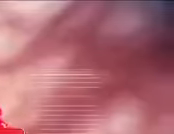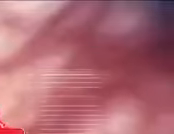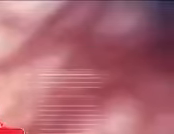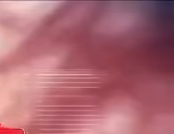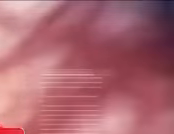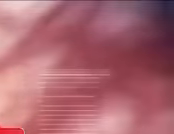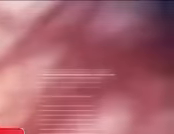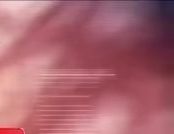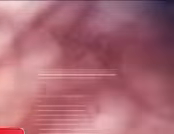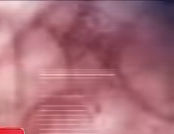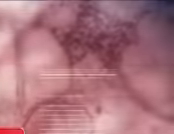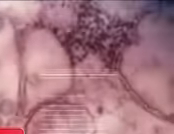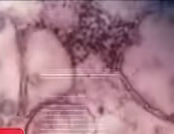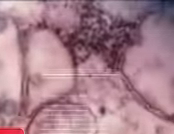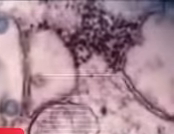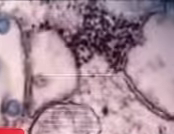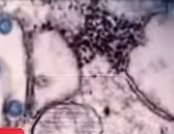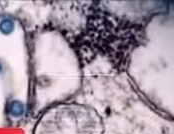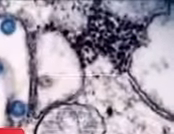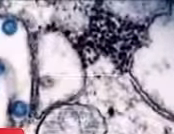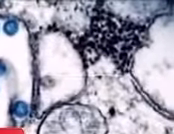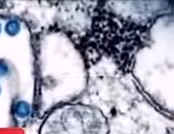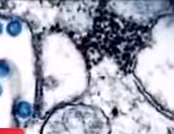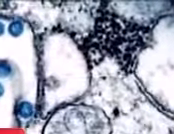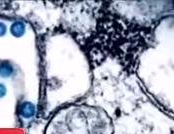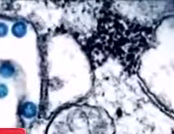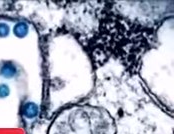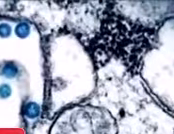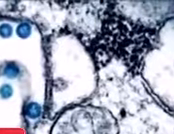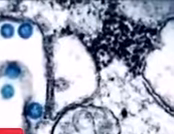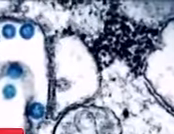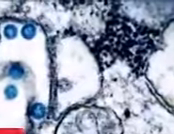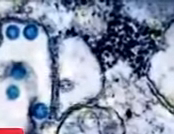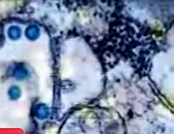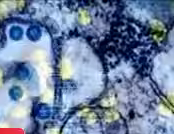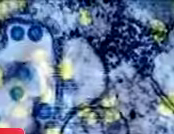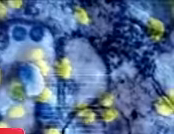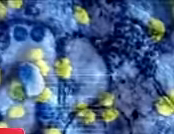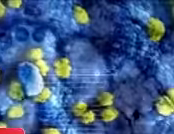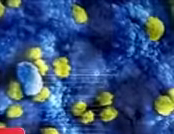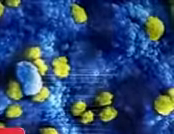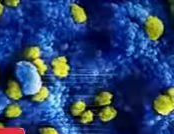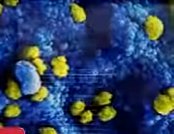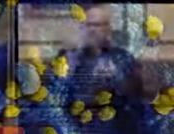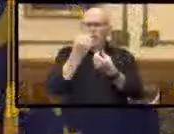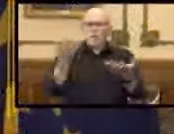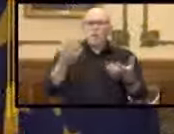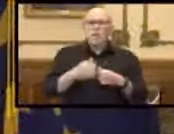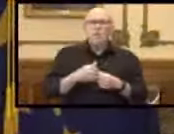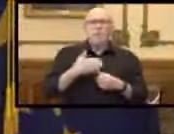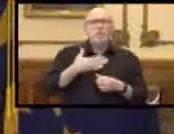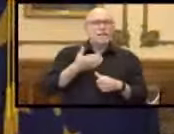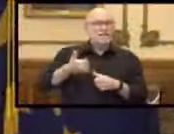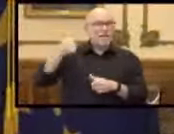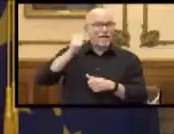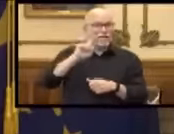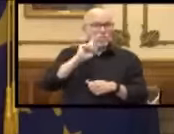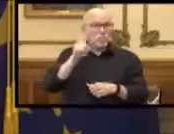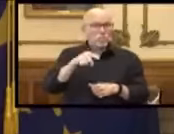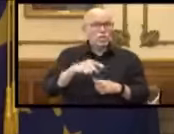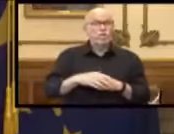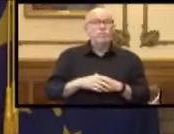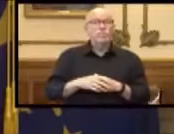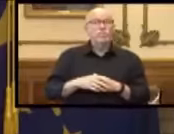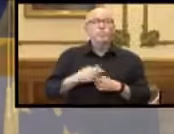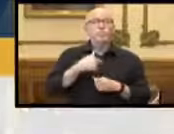Governor Holcomb announces today Indiana will stay in stage 4.5 until August 27th. The state's current COVID-19 restrictions will